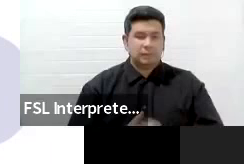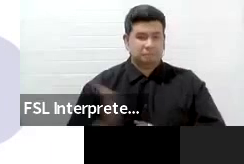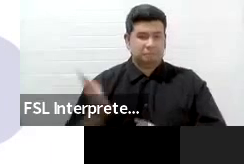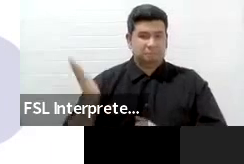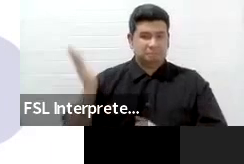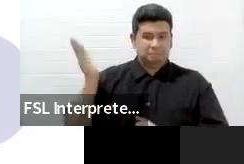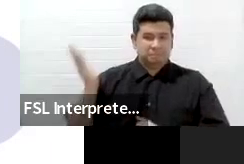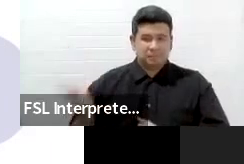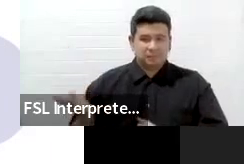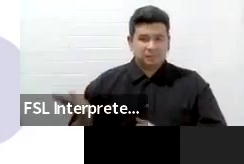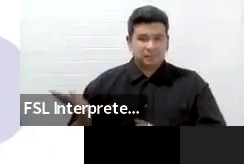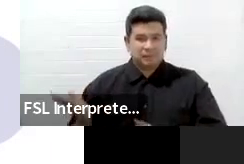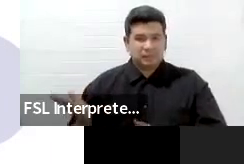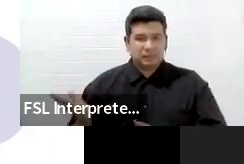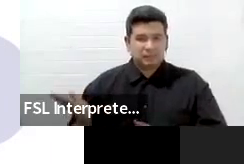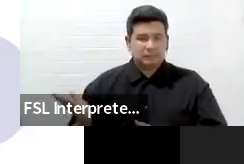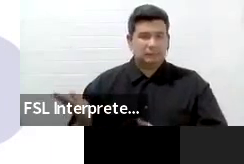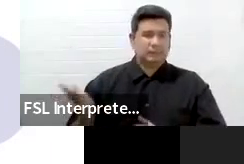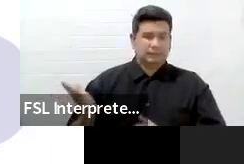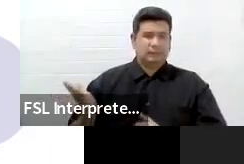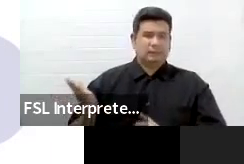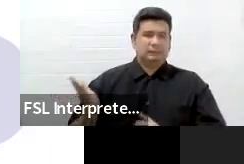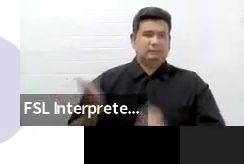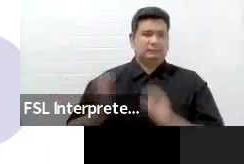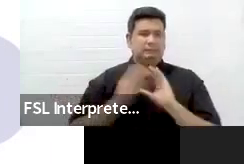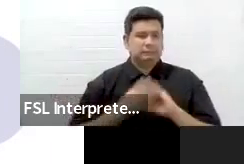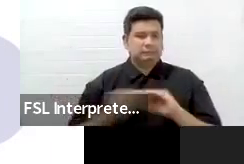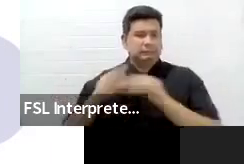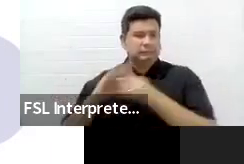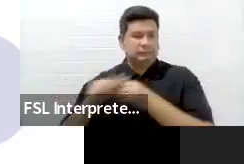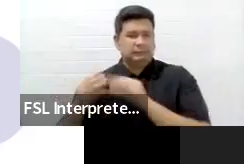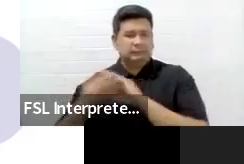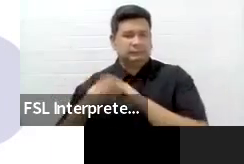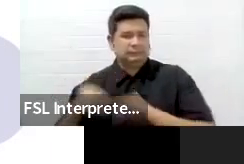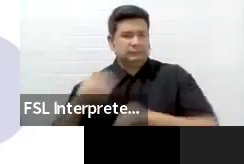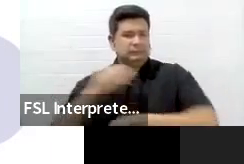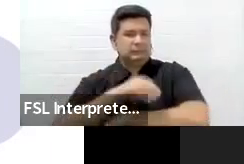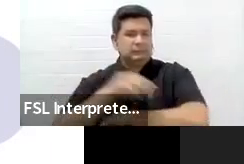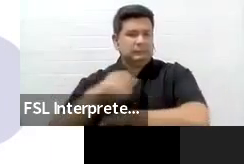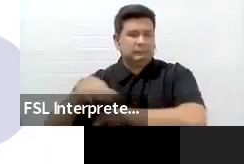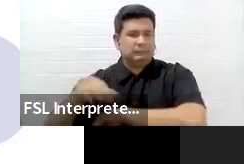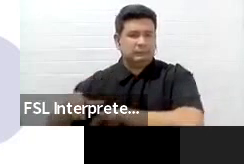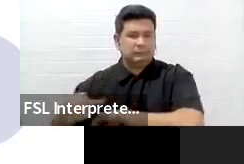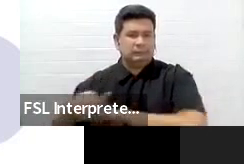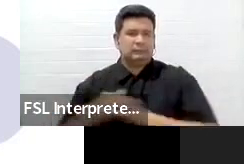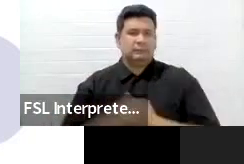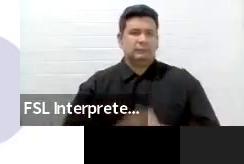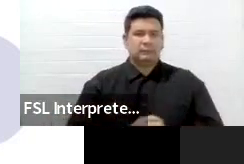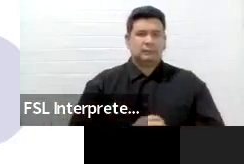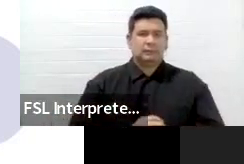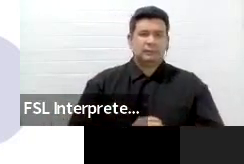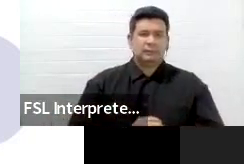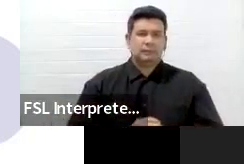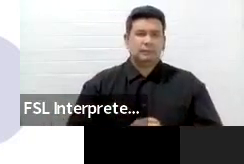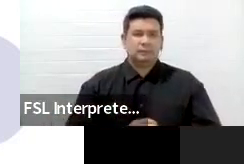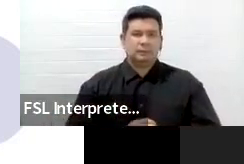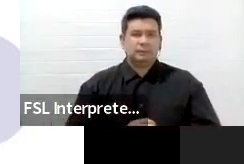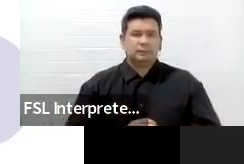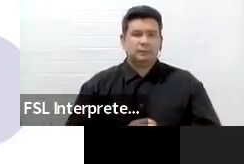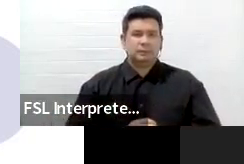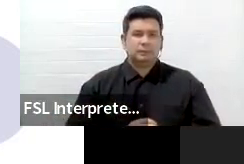folk narrative that circulated during this area. I tried to translate this into